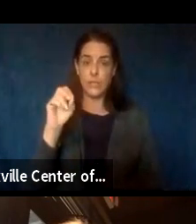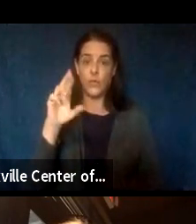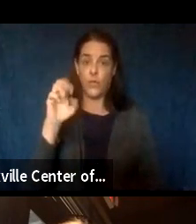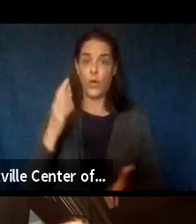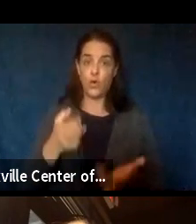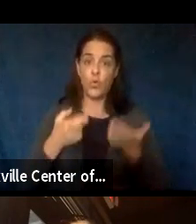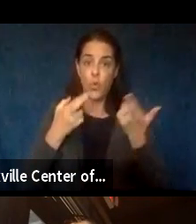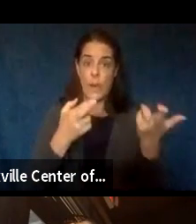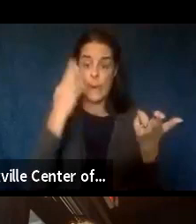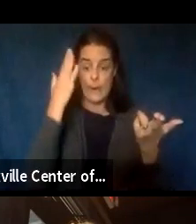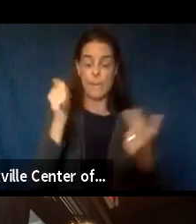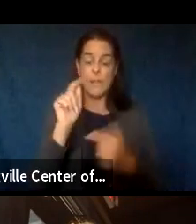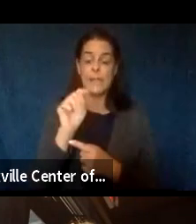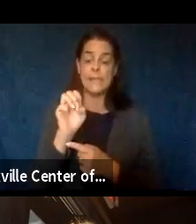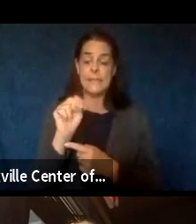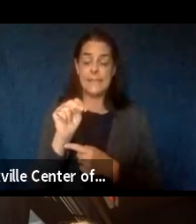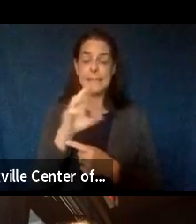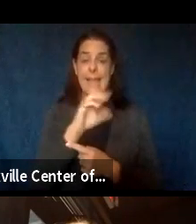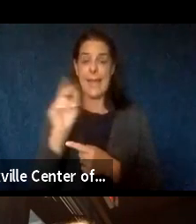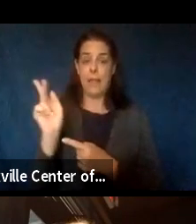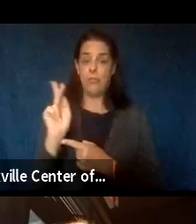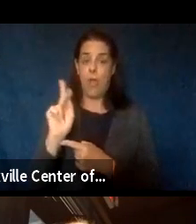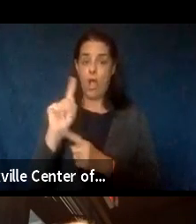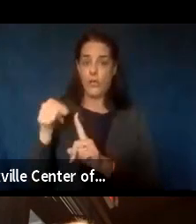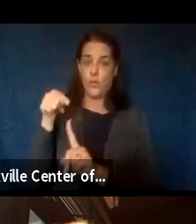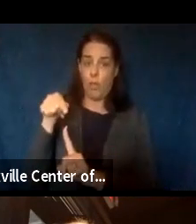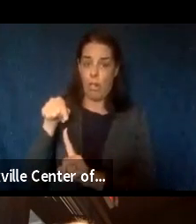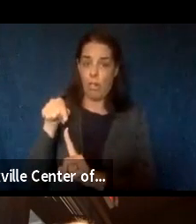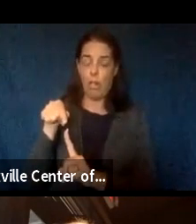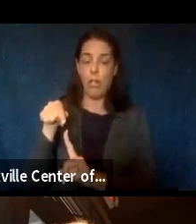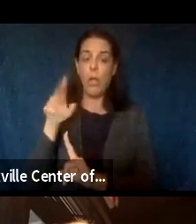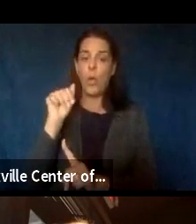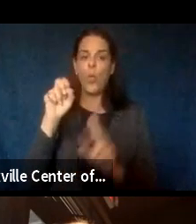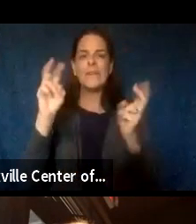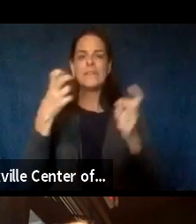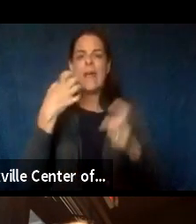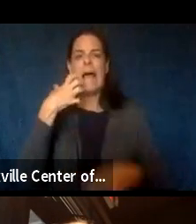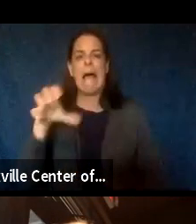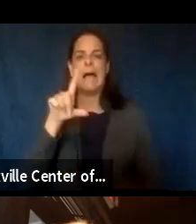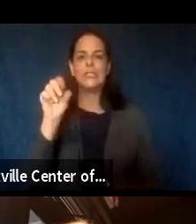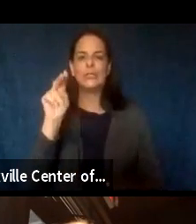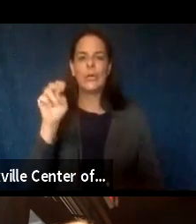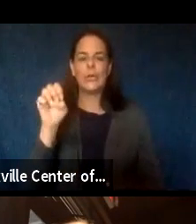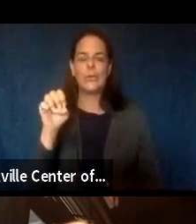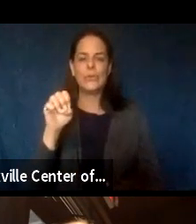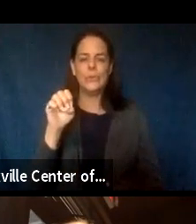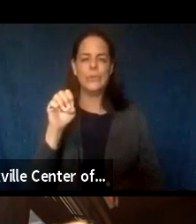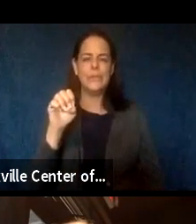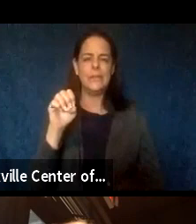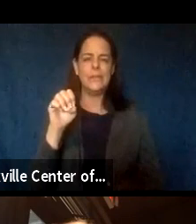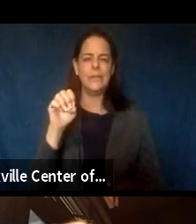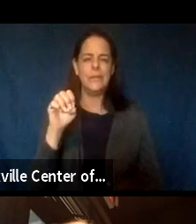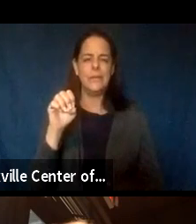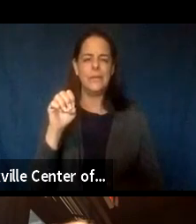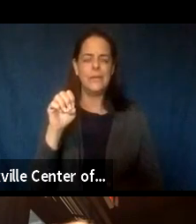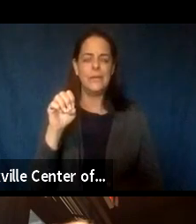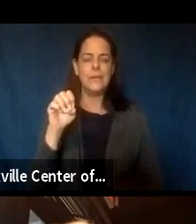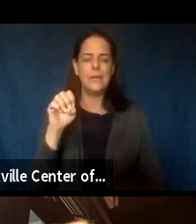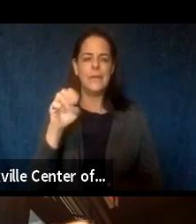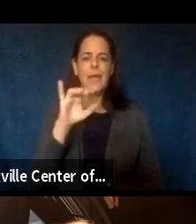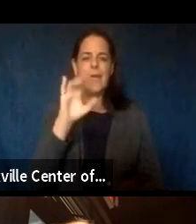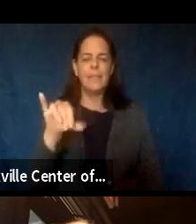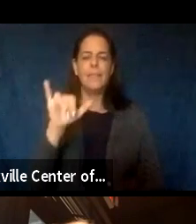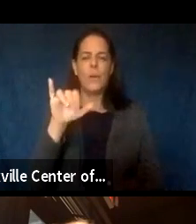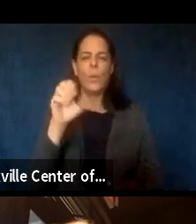recommendations, because Tennessee and Knoxville in particular was a hot zone, and it was one